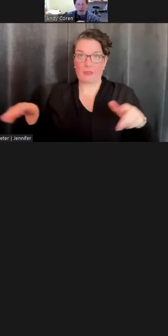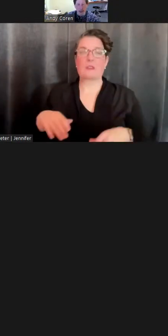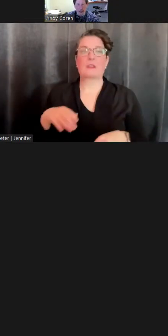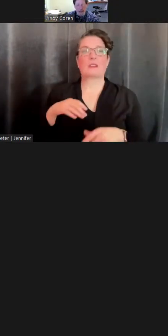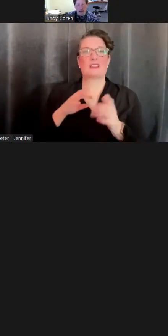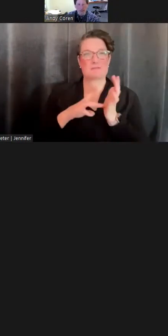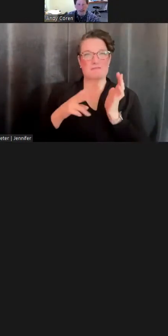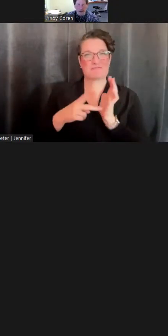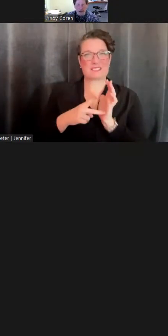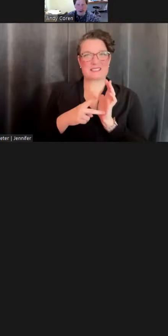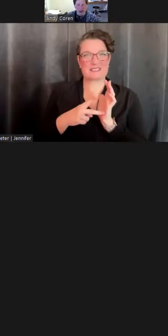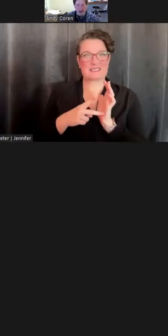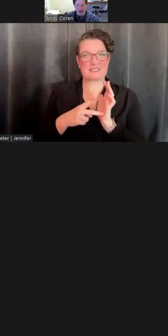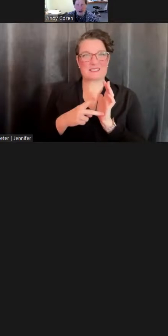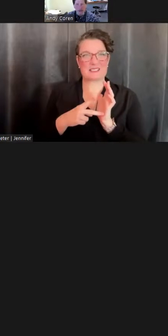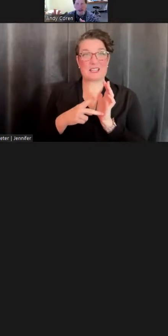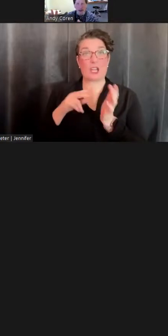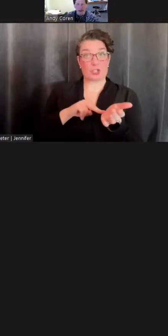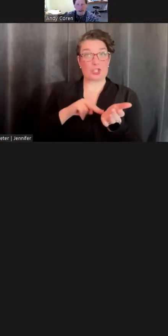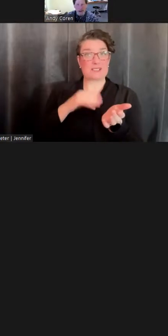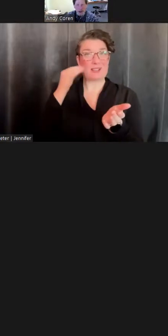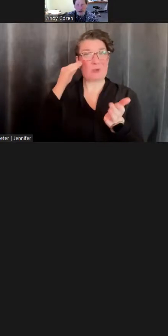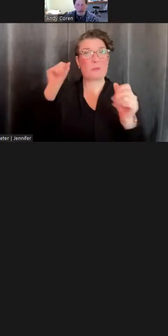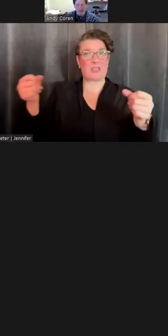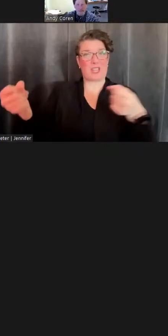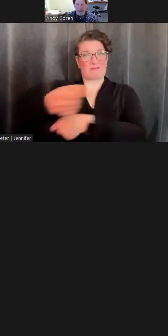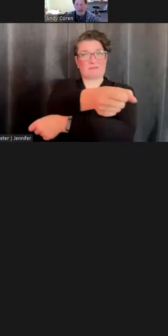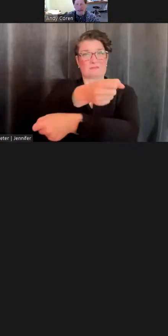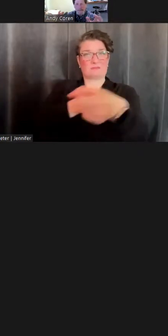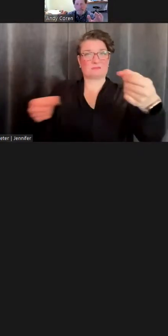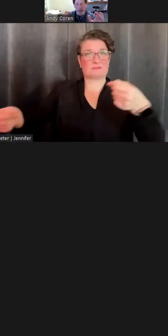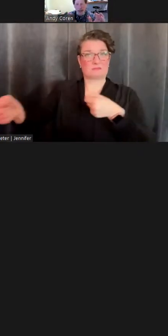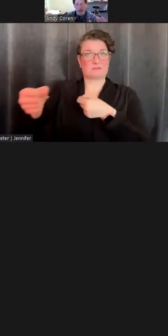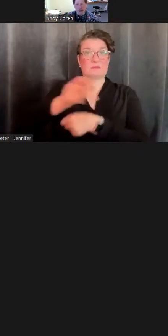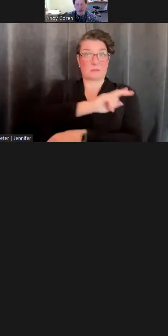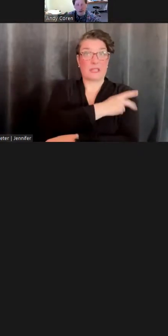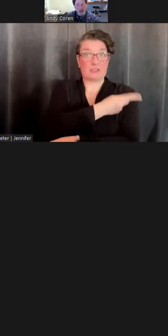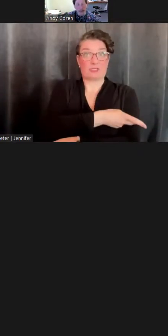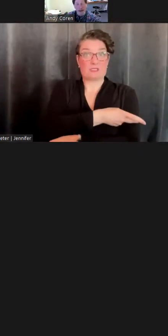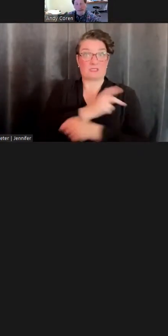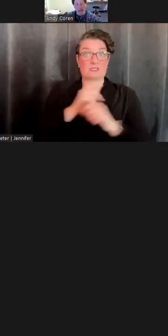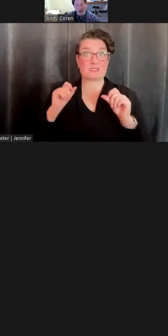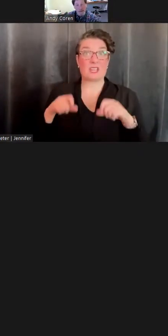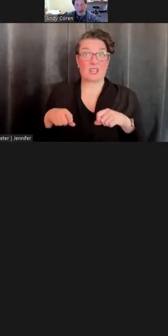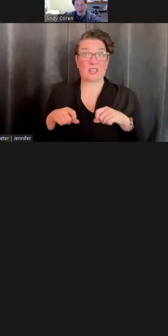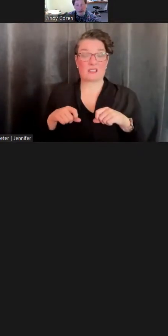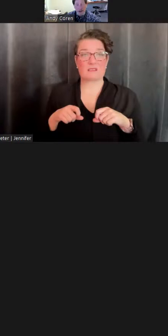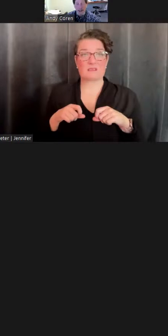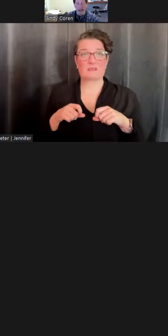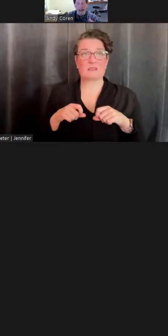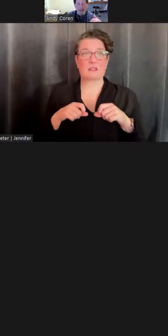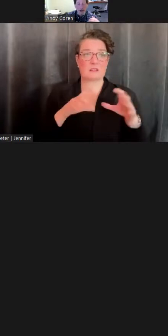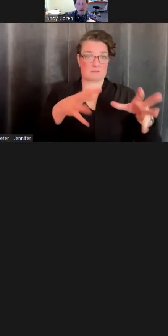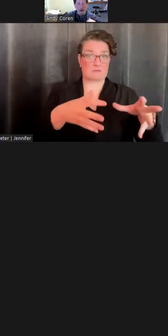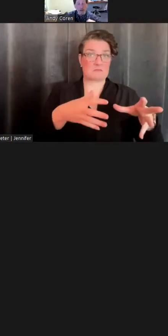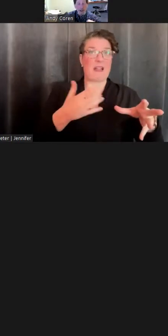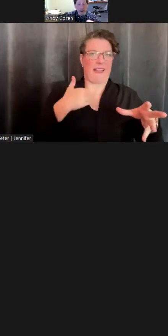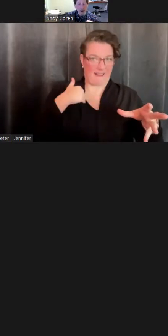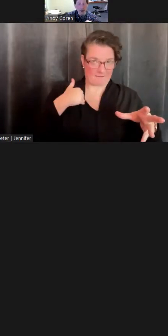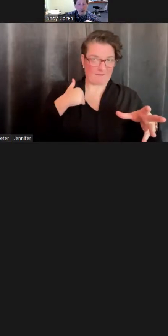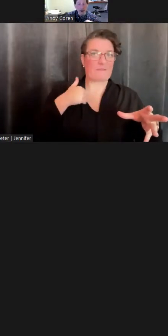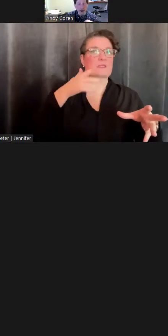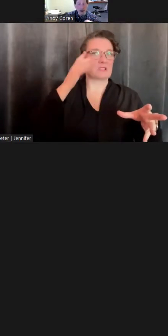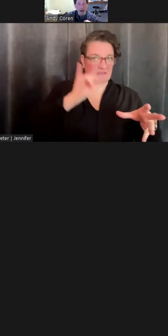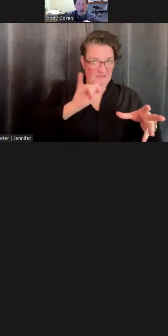the locations of patients in a nursing home, those who are currently infected, those who may have been exposed, and those who